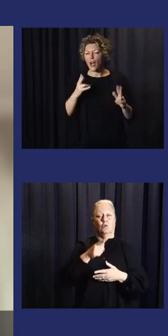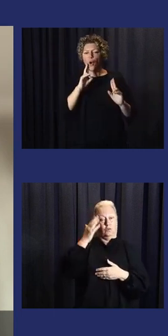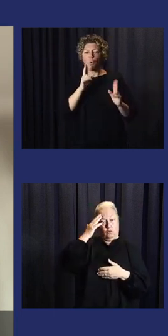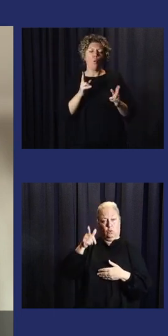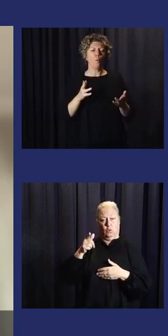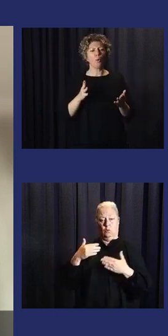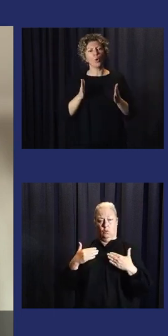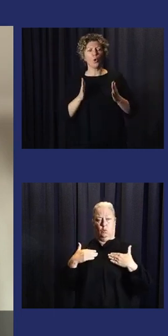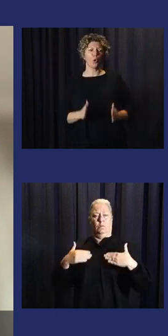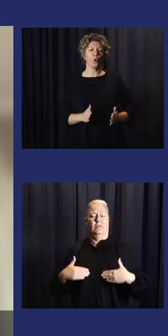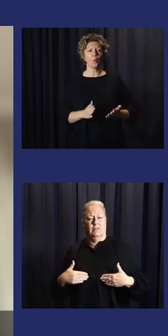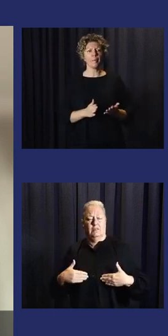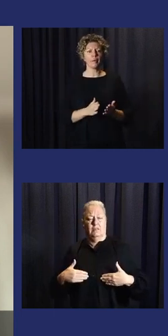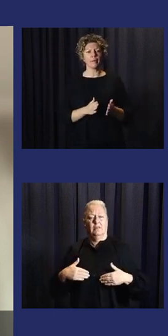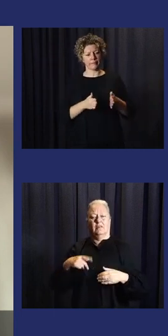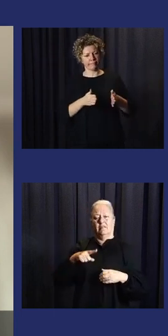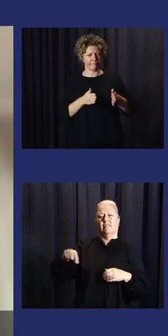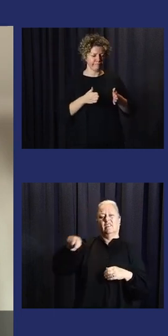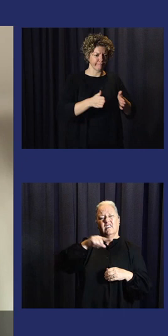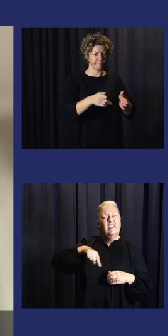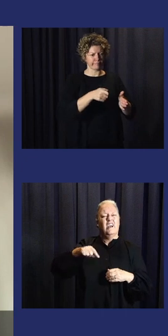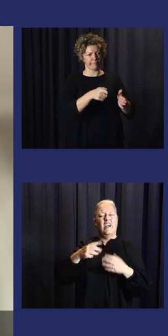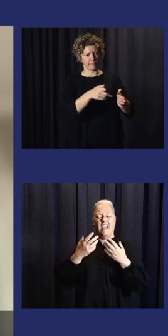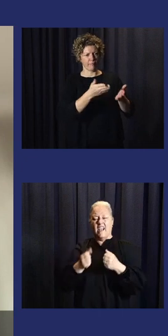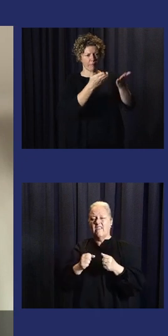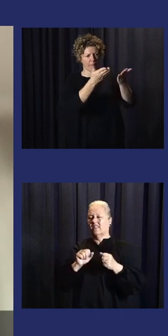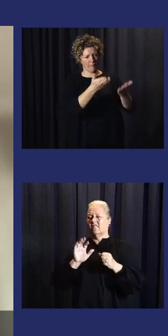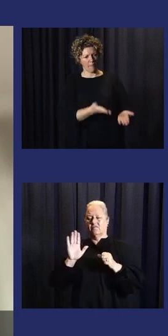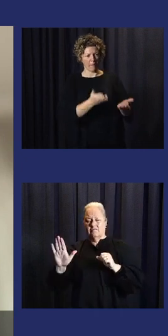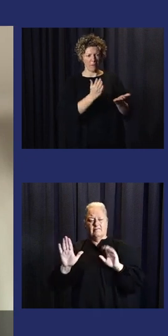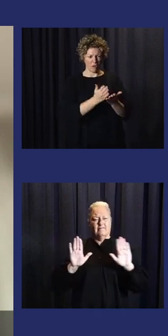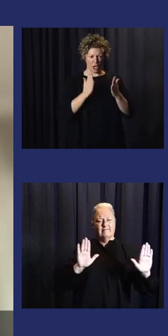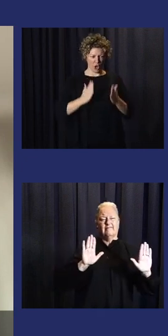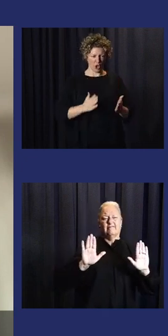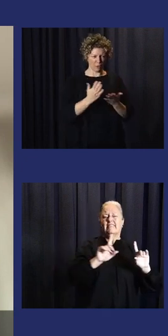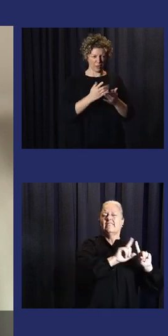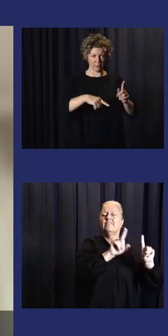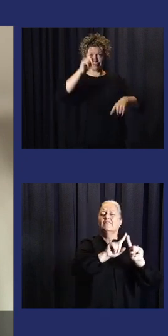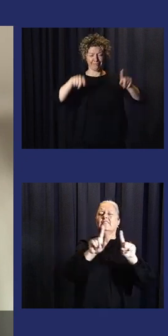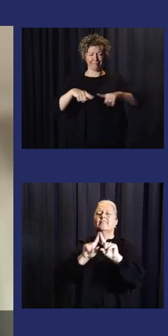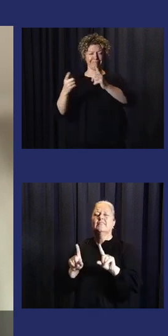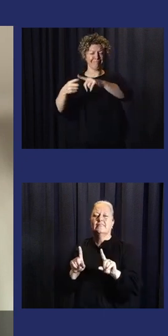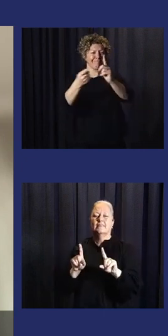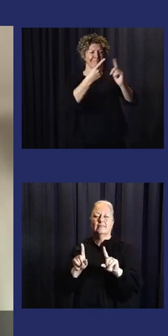human condition, where the human condition is an infinitely variable aspect.